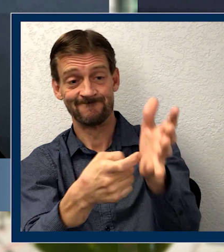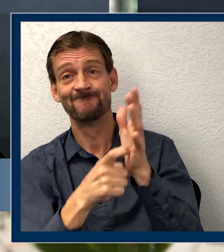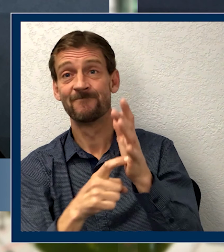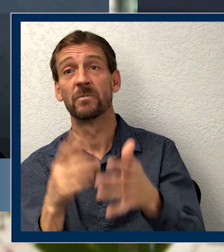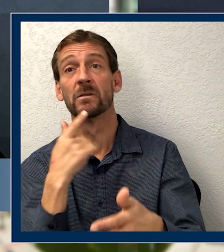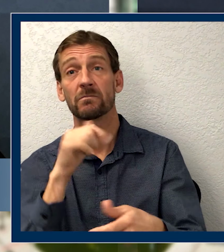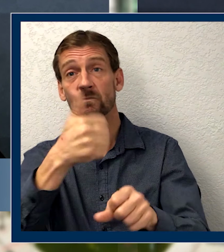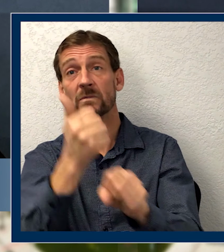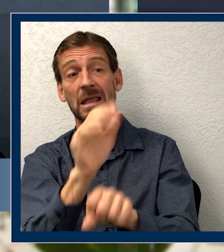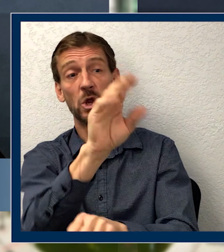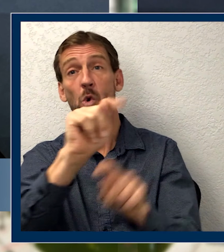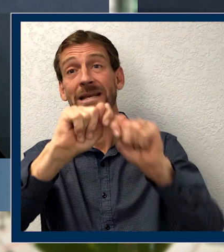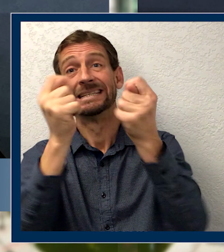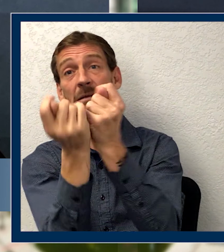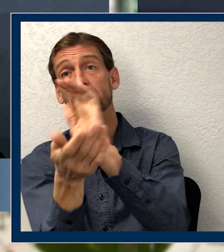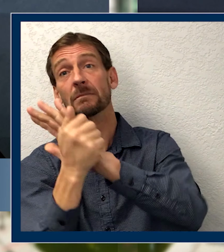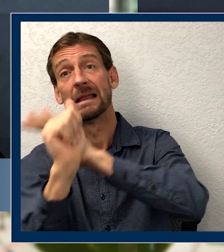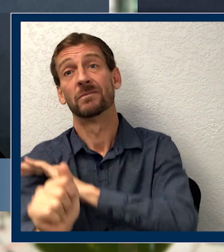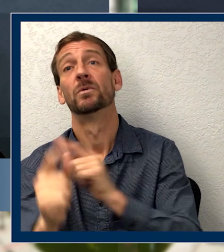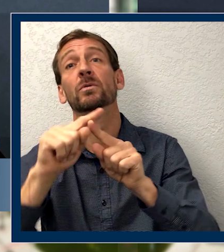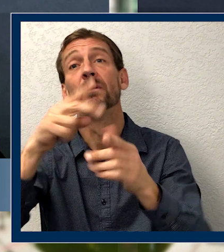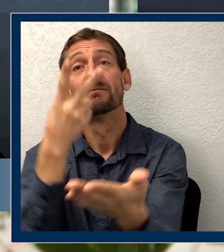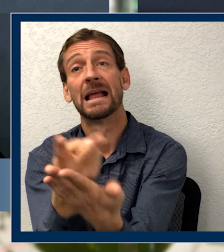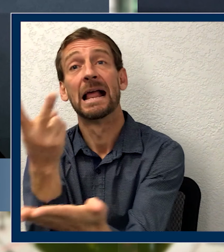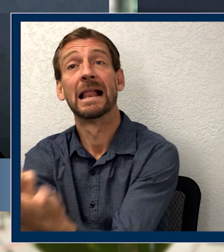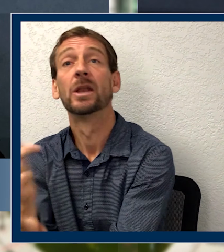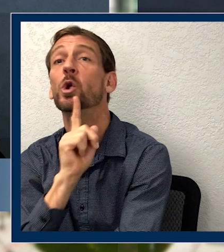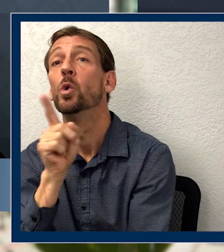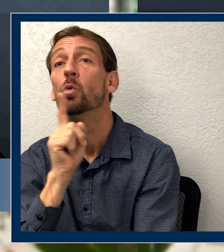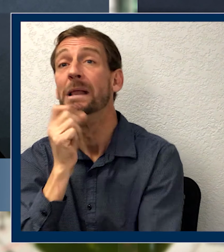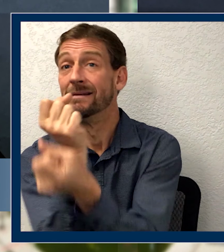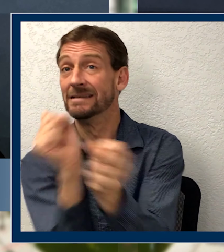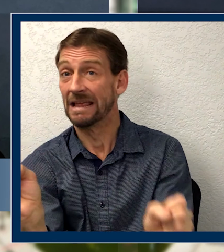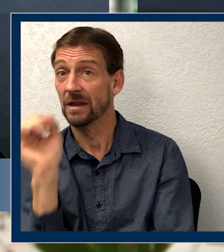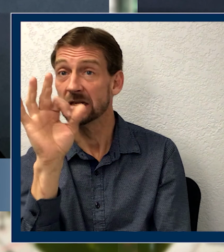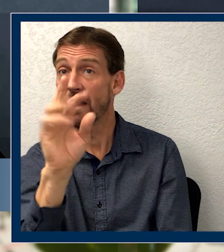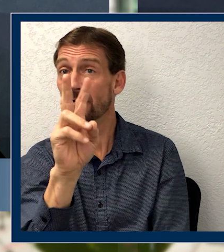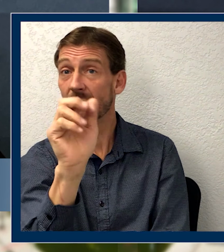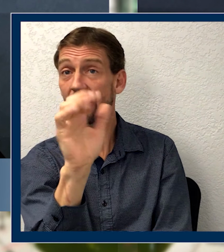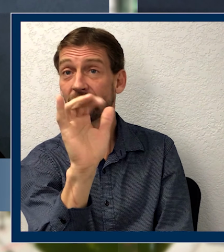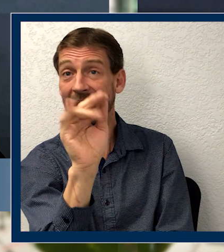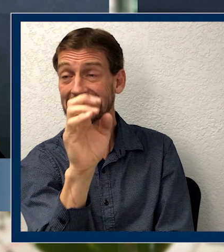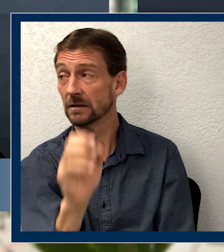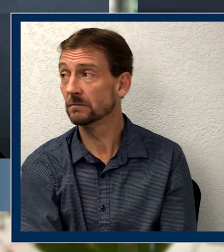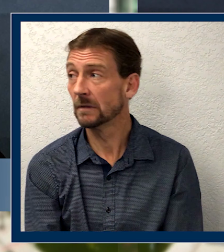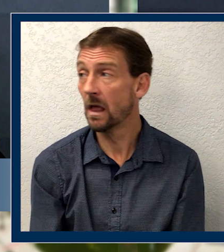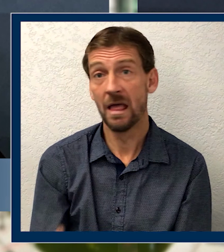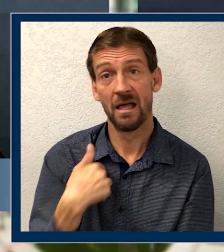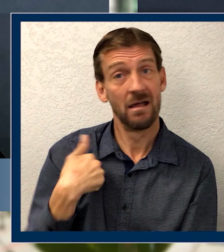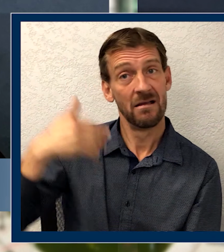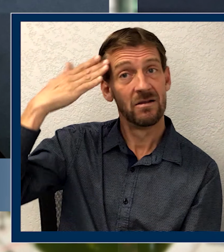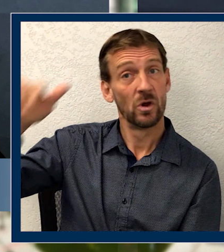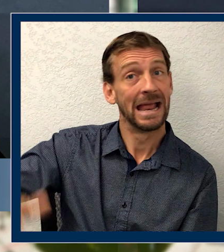together his own team of experts to validate the efficacy and the safeness of the vaccine. And I'm not aware of